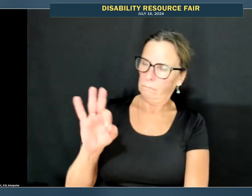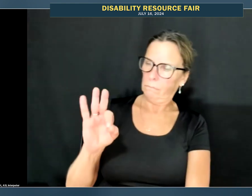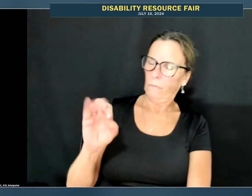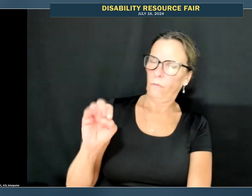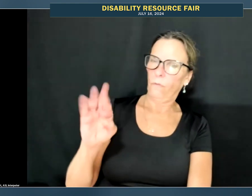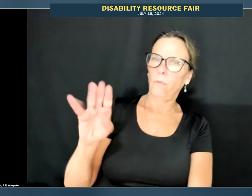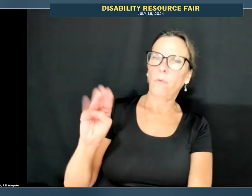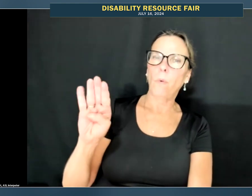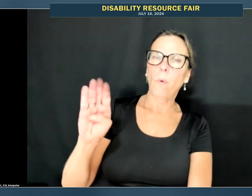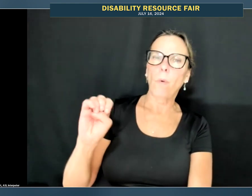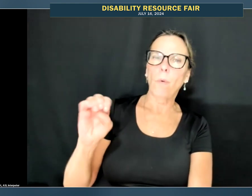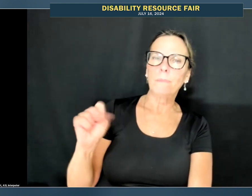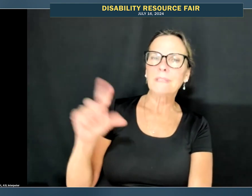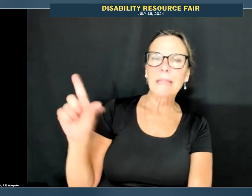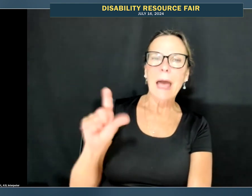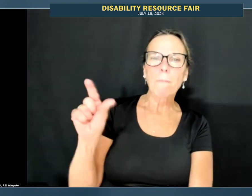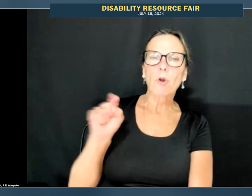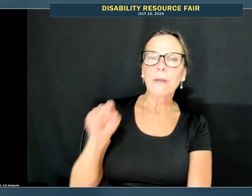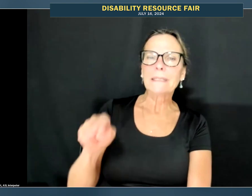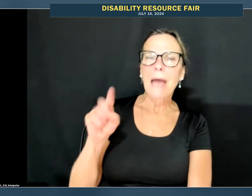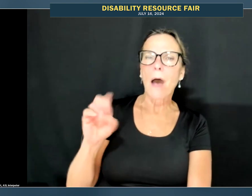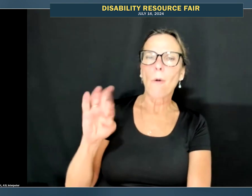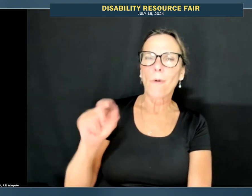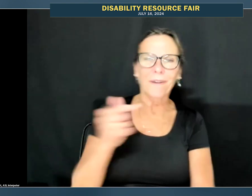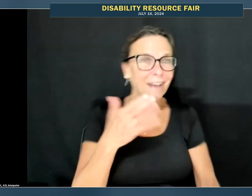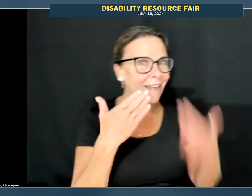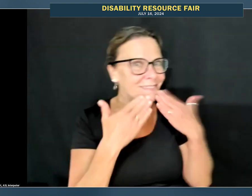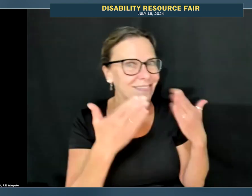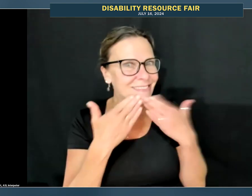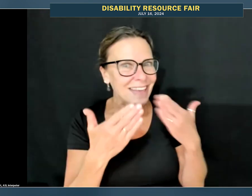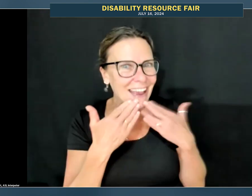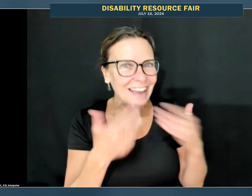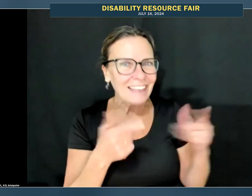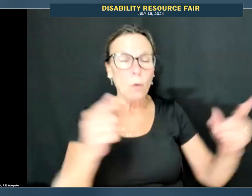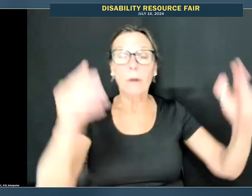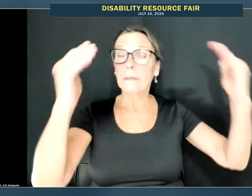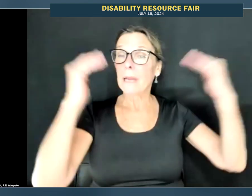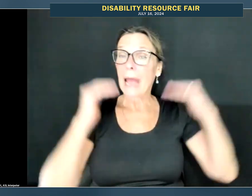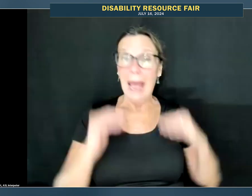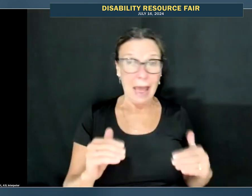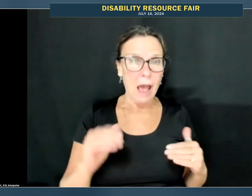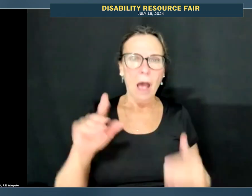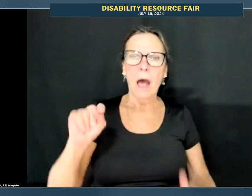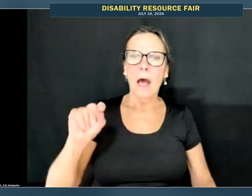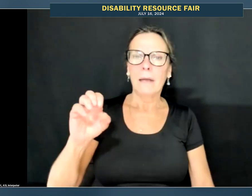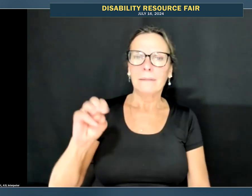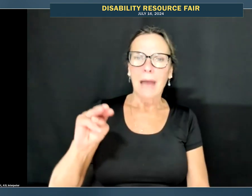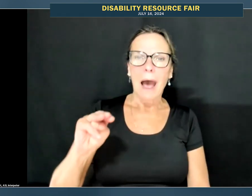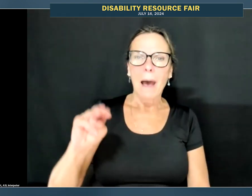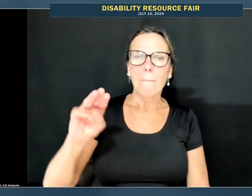Amazing. Thank you so much, Ben. Great job. And moving on now to Tom Murphy,